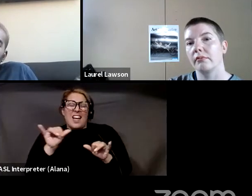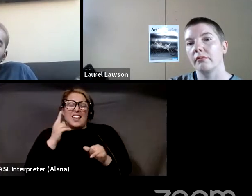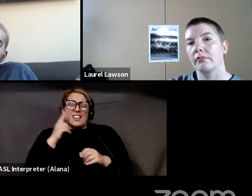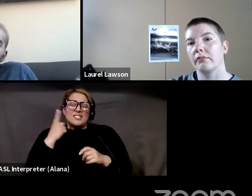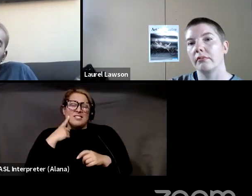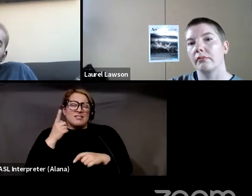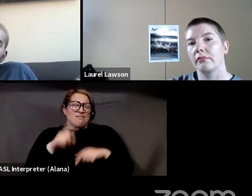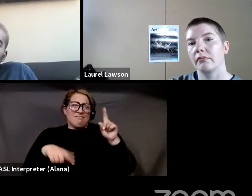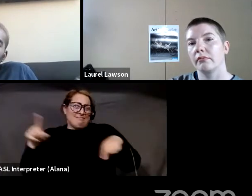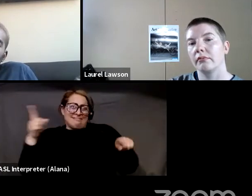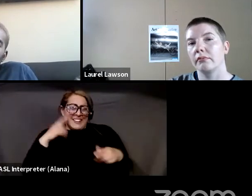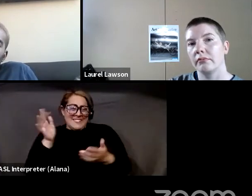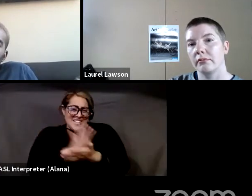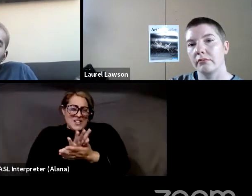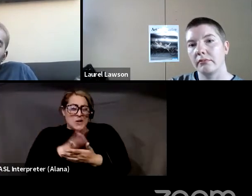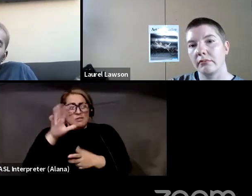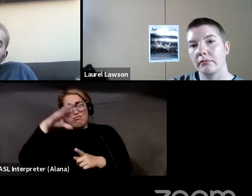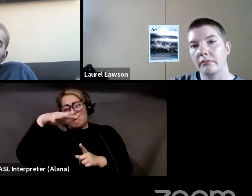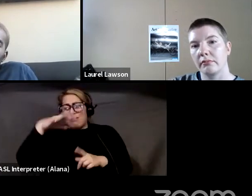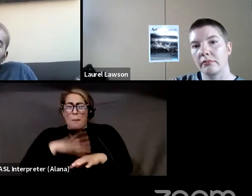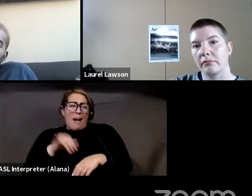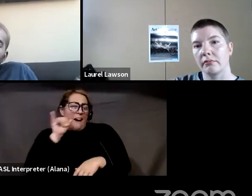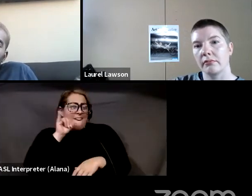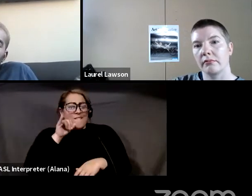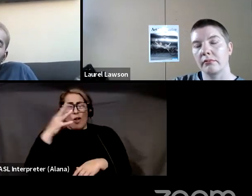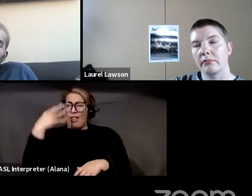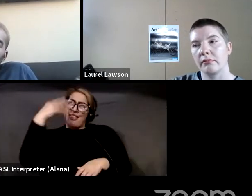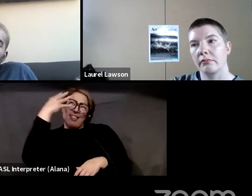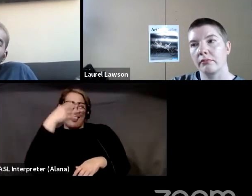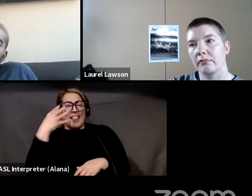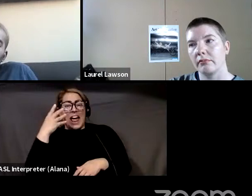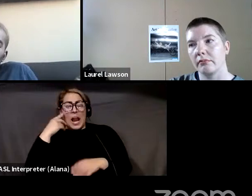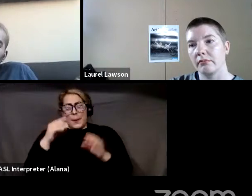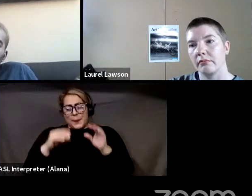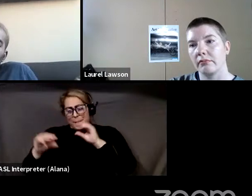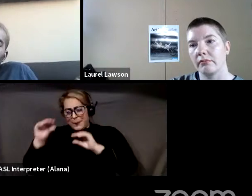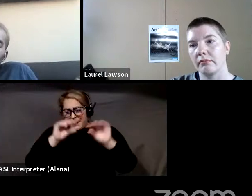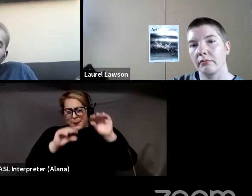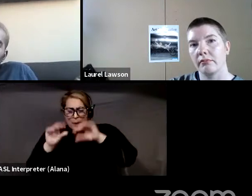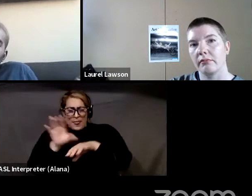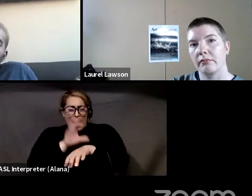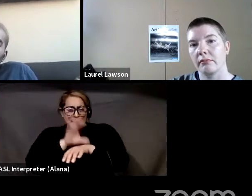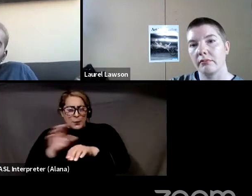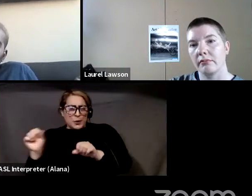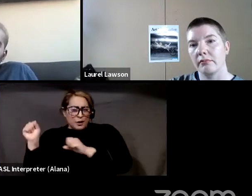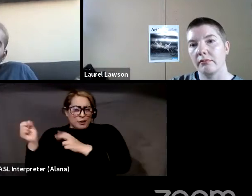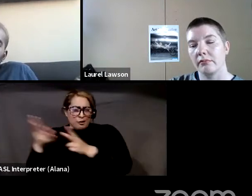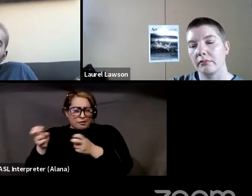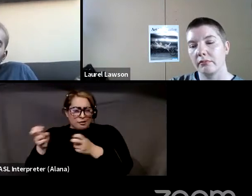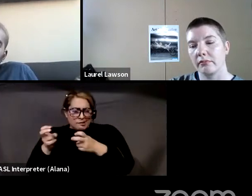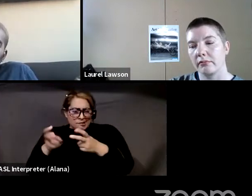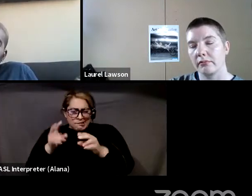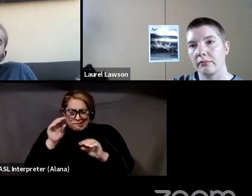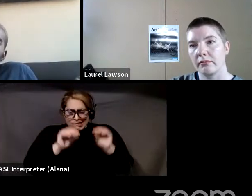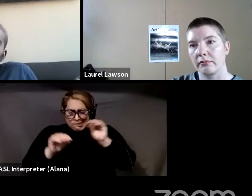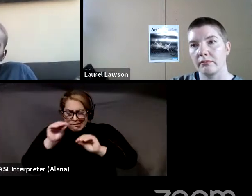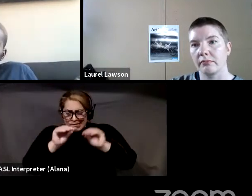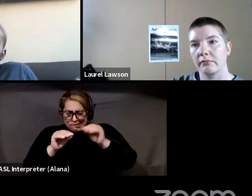little doodles, and just like move them around on my computer screen as a way of